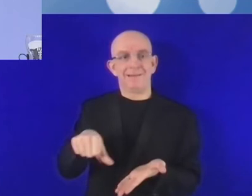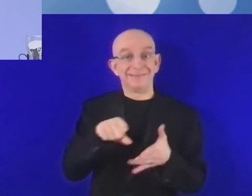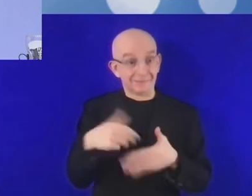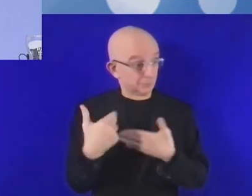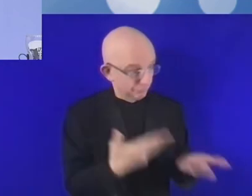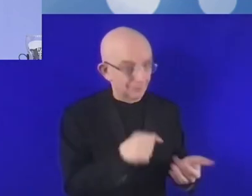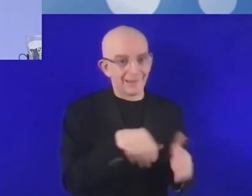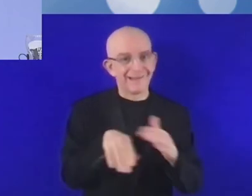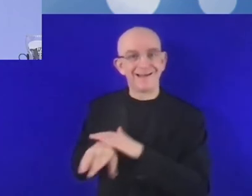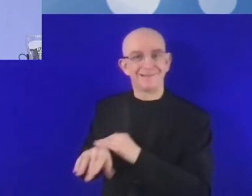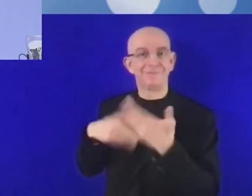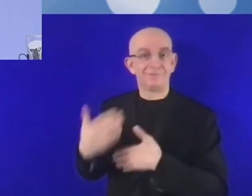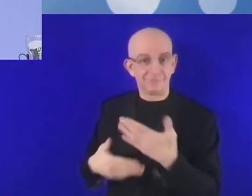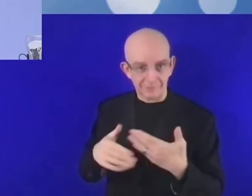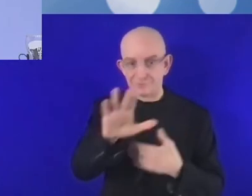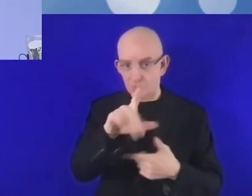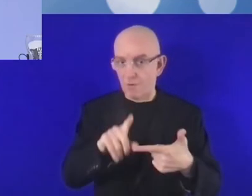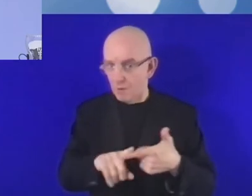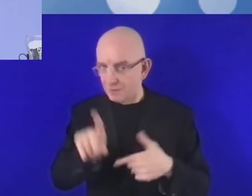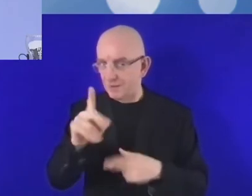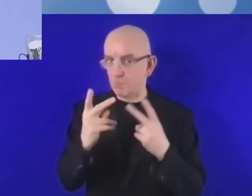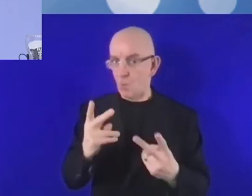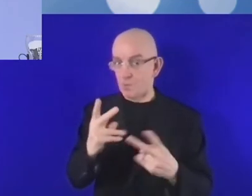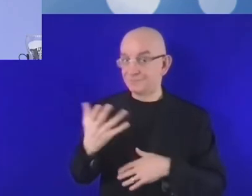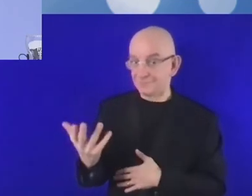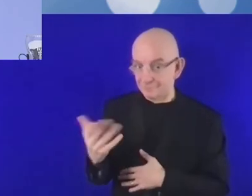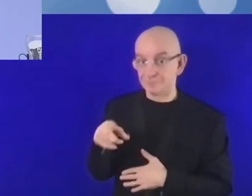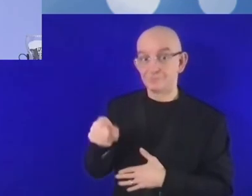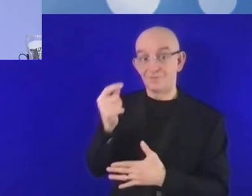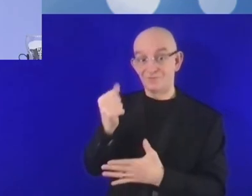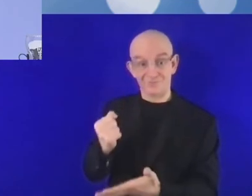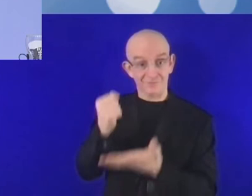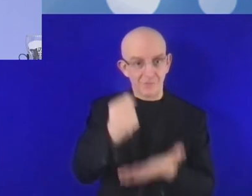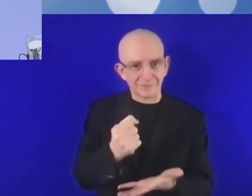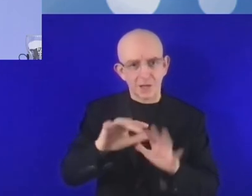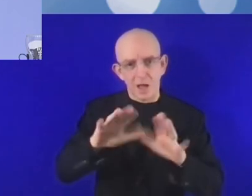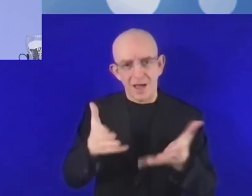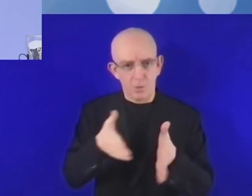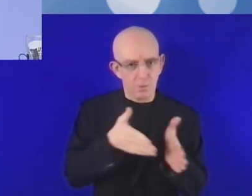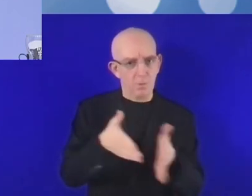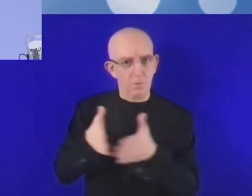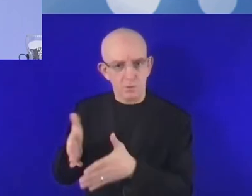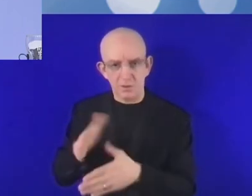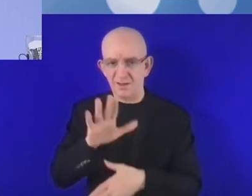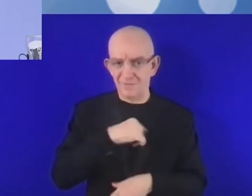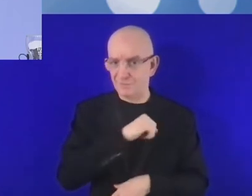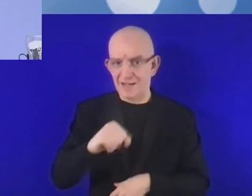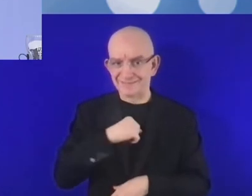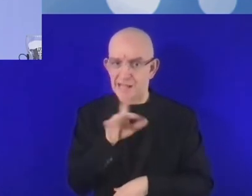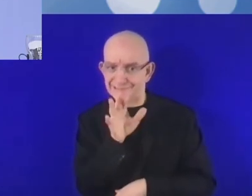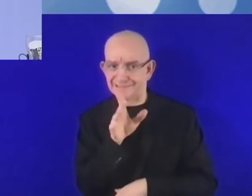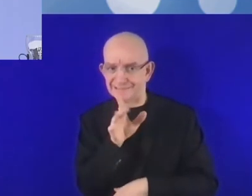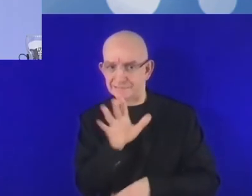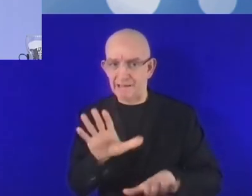course in in in some countries access to this capital is